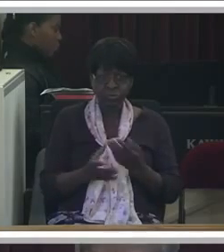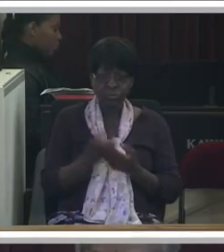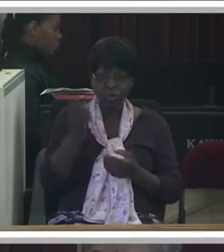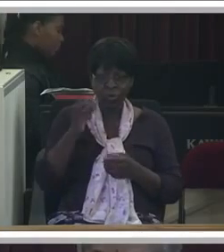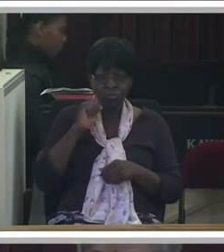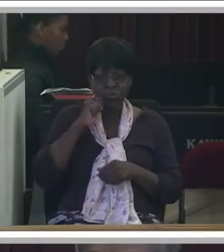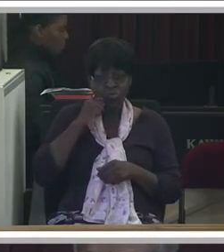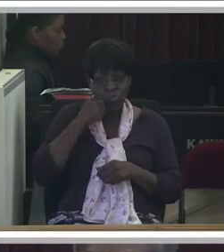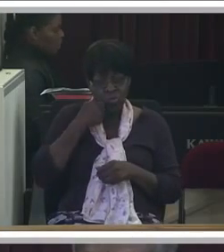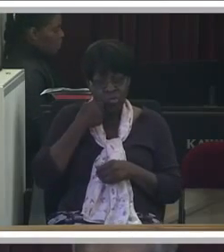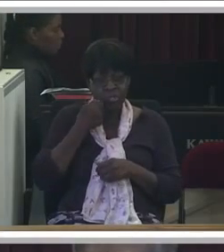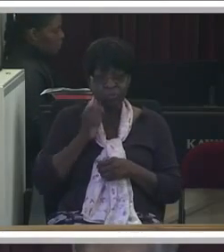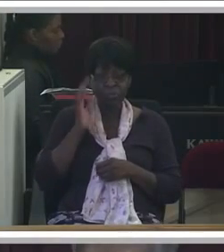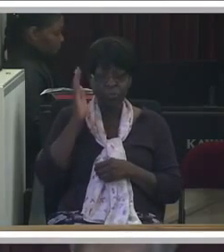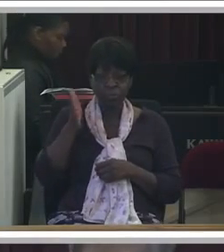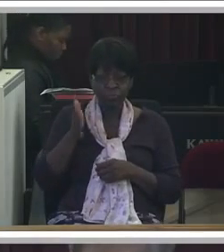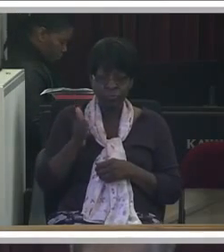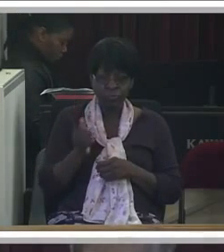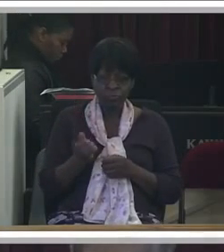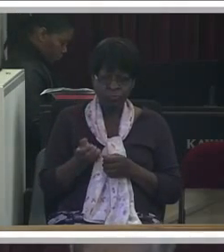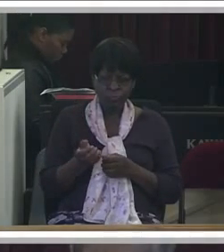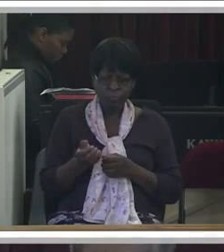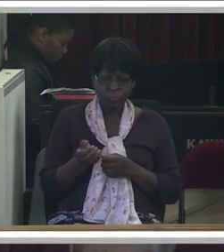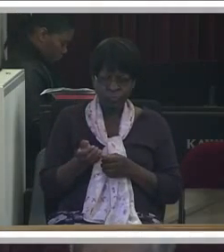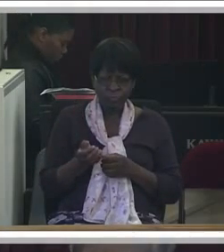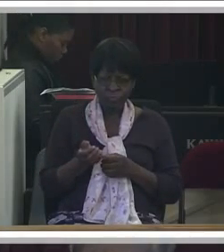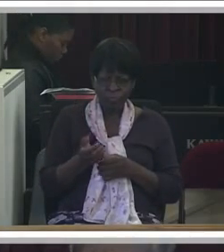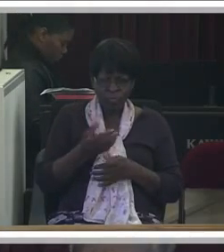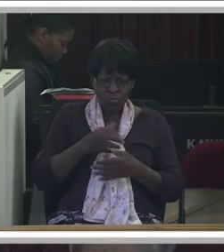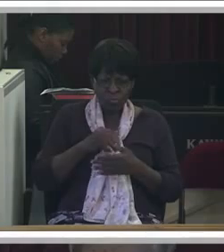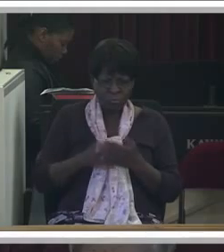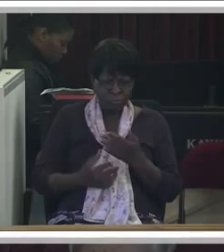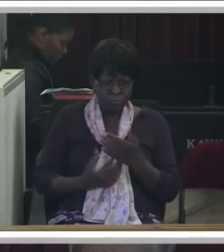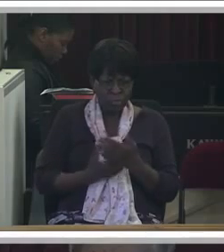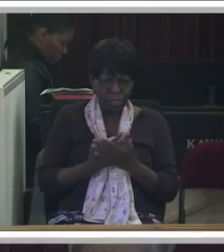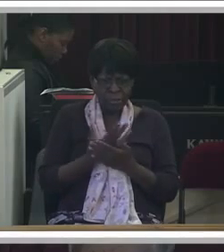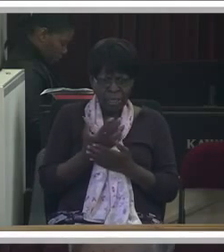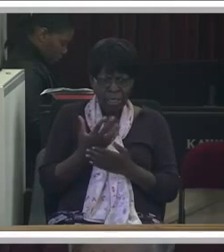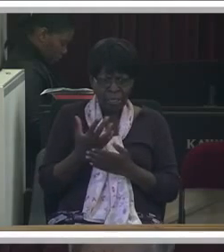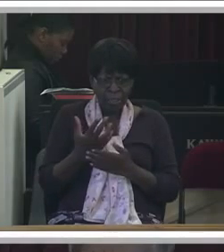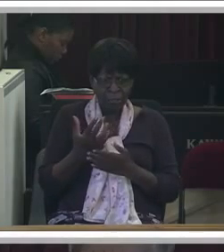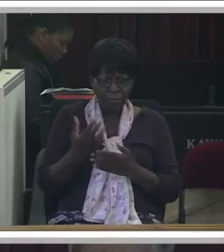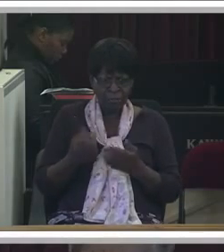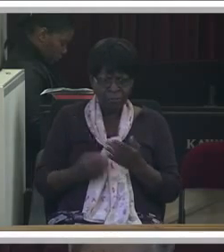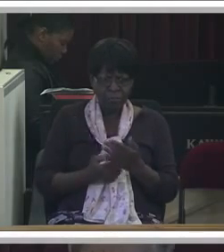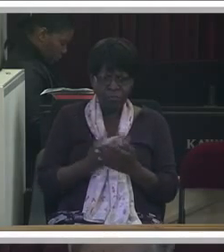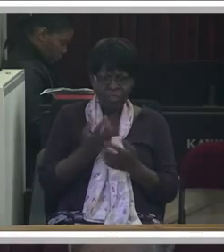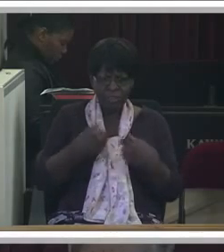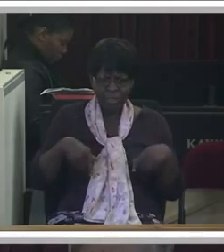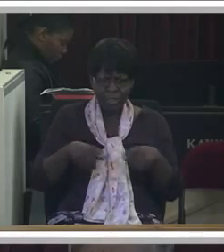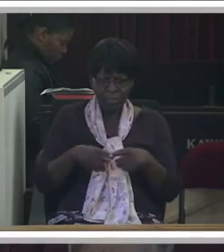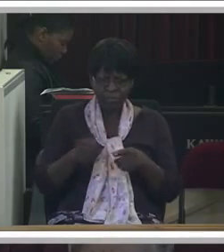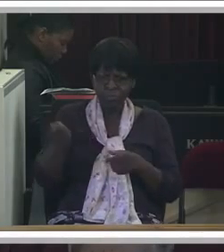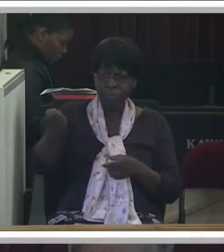restore us to reconcile us to bring us back to himself. I'm willing to die for you.